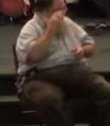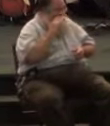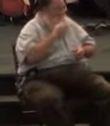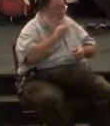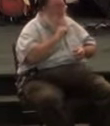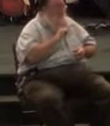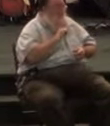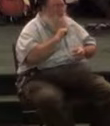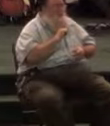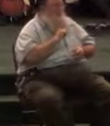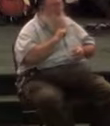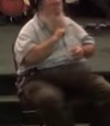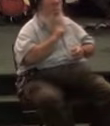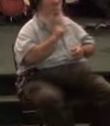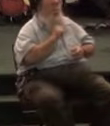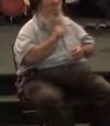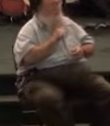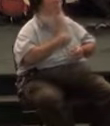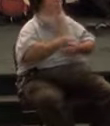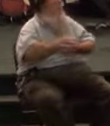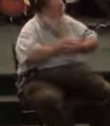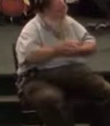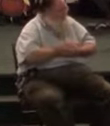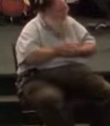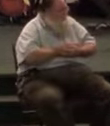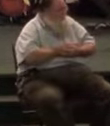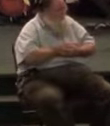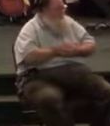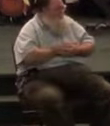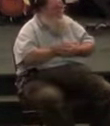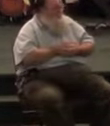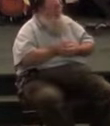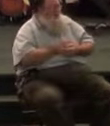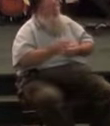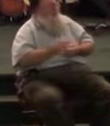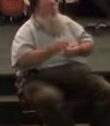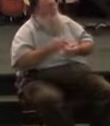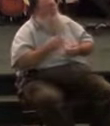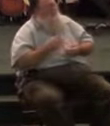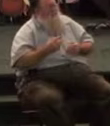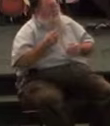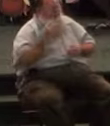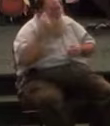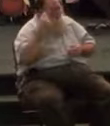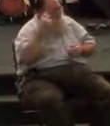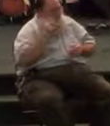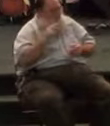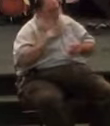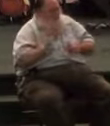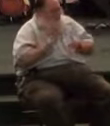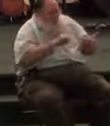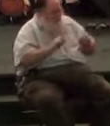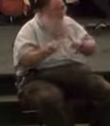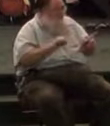be infants, tossed back and forth by the waves, and blown here and there by every wind of